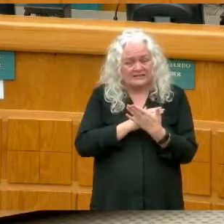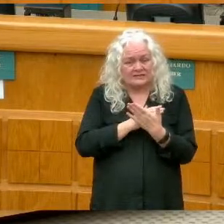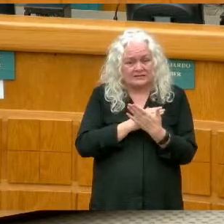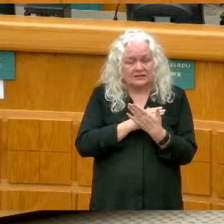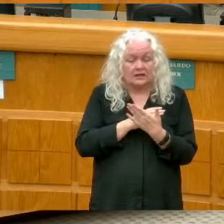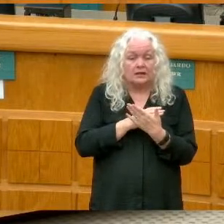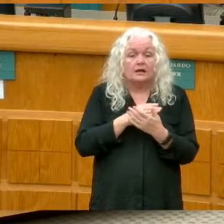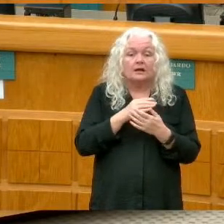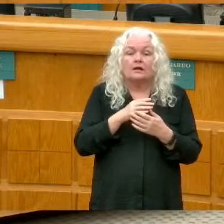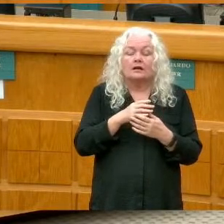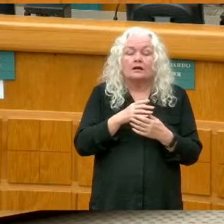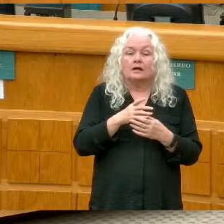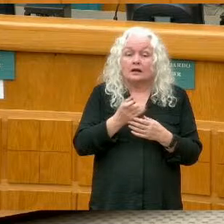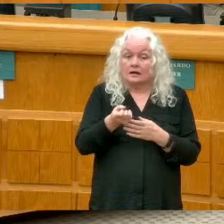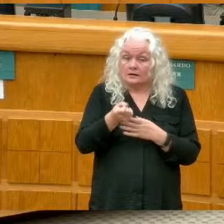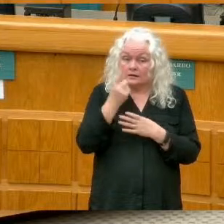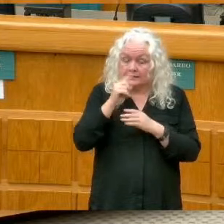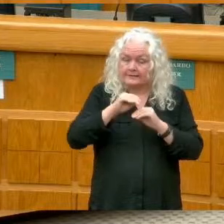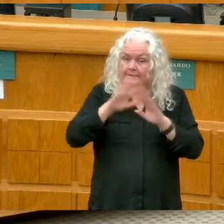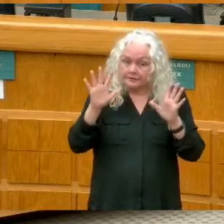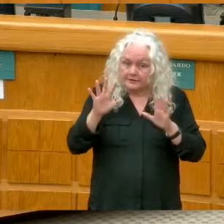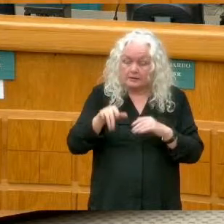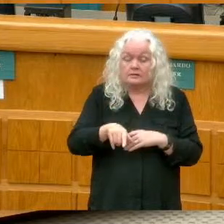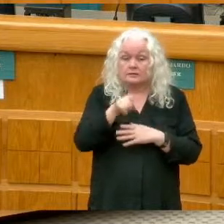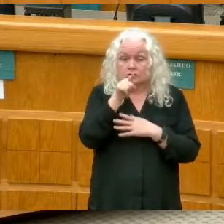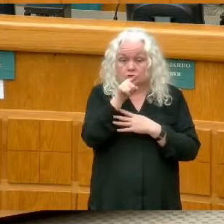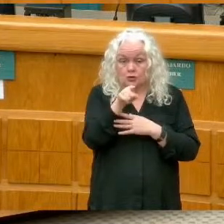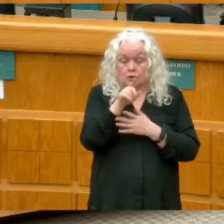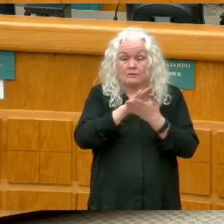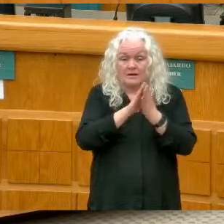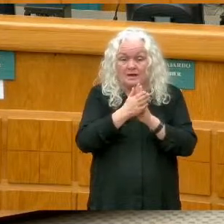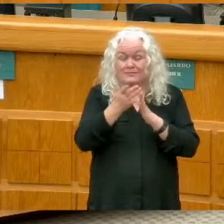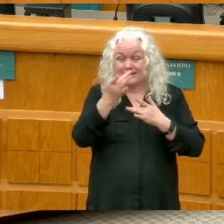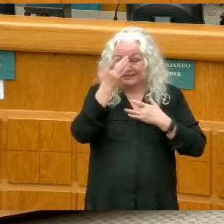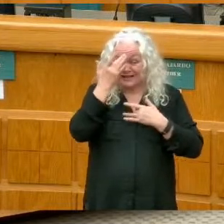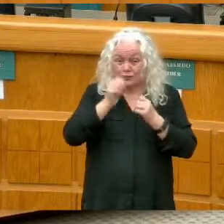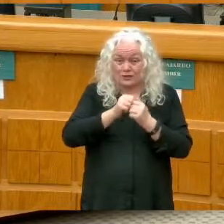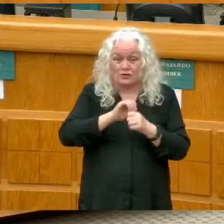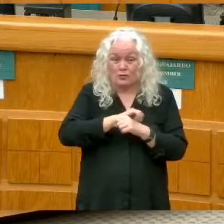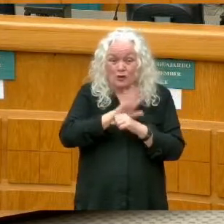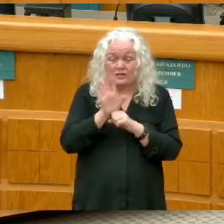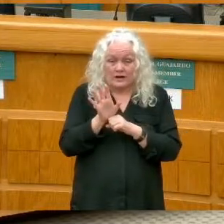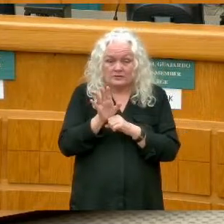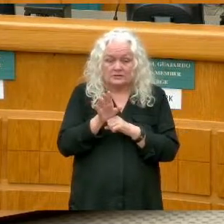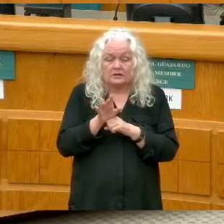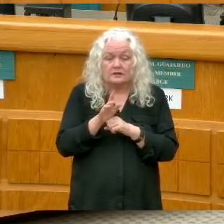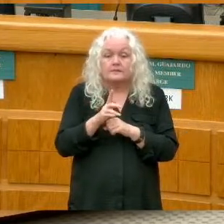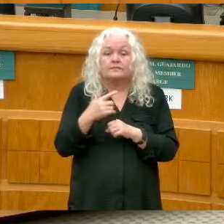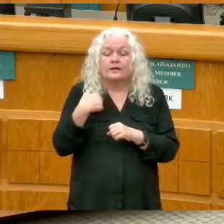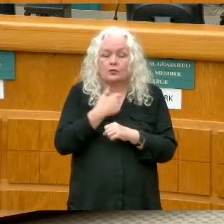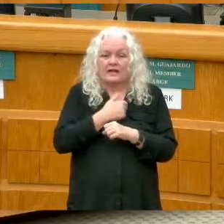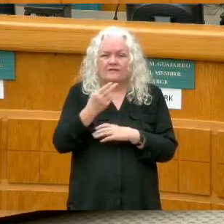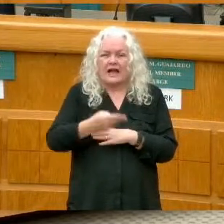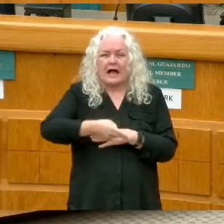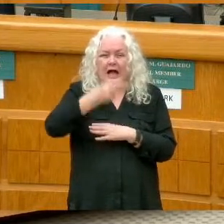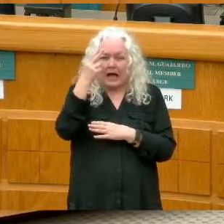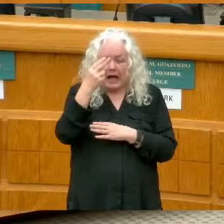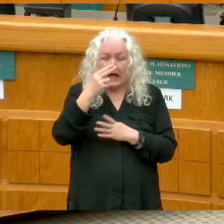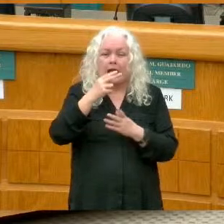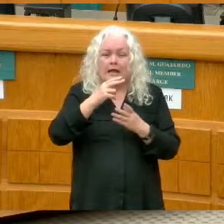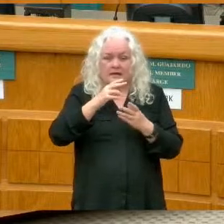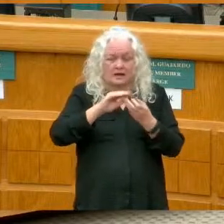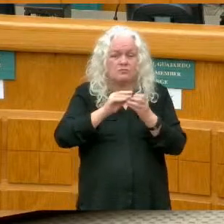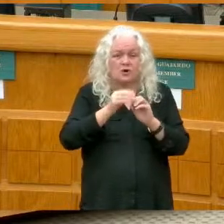but make no mistake, when you get very ill with this virus, we have a very high ratio